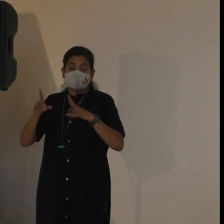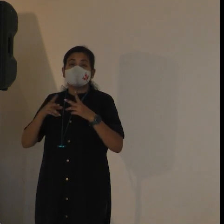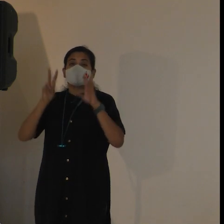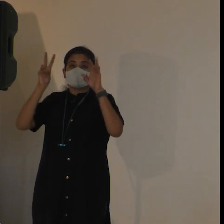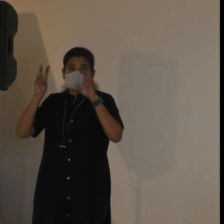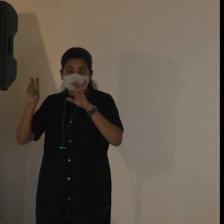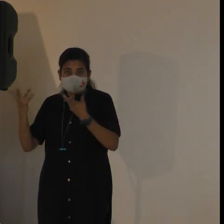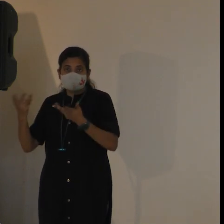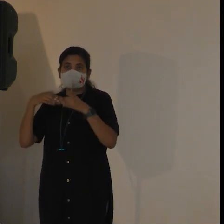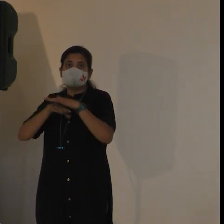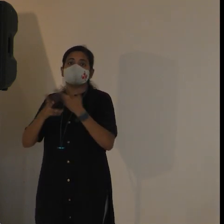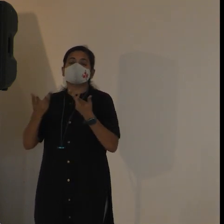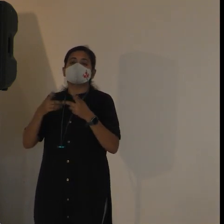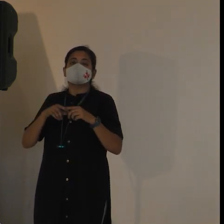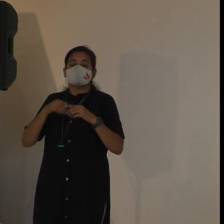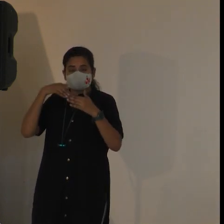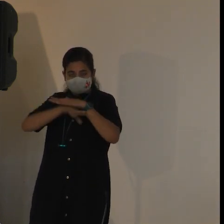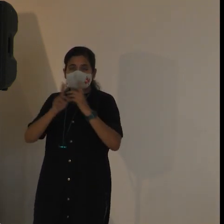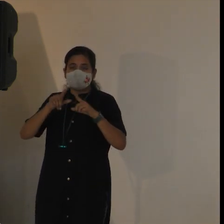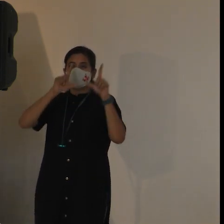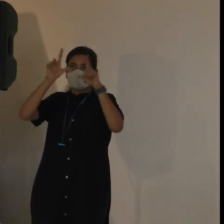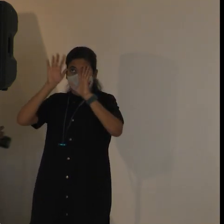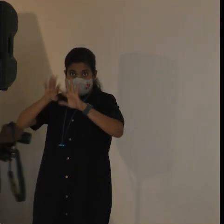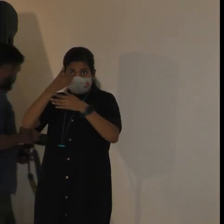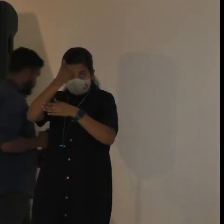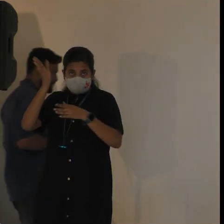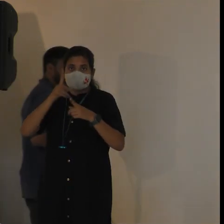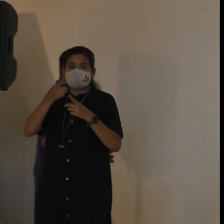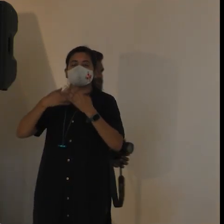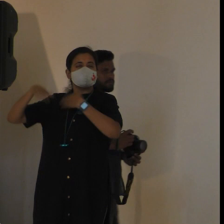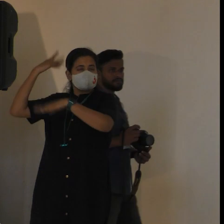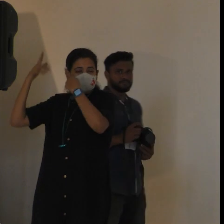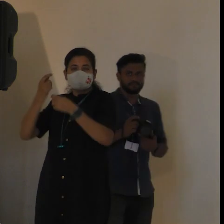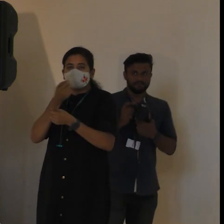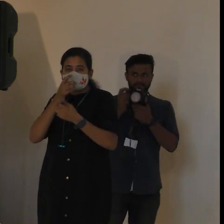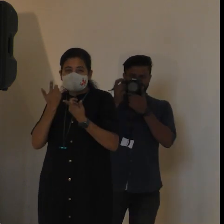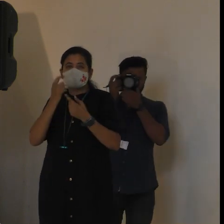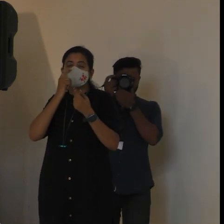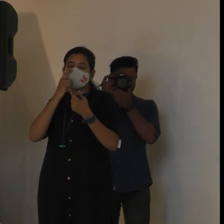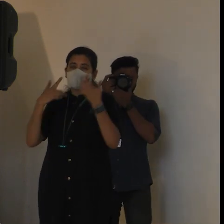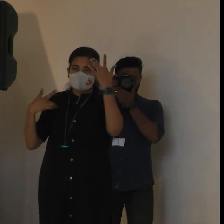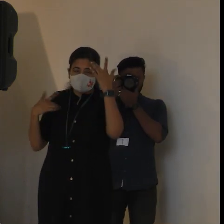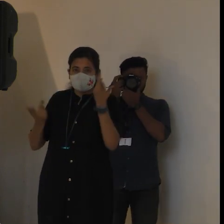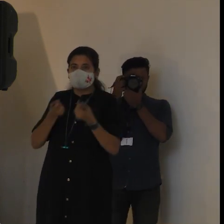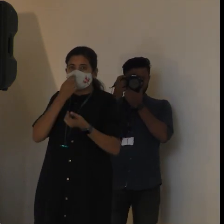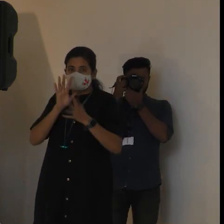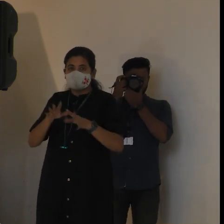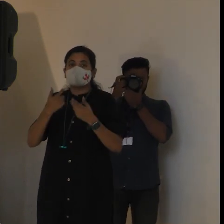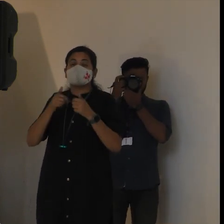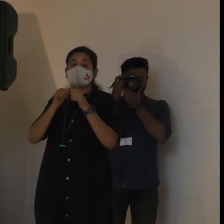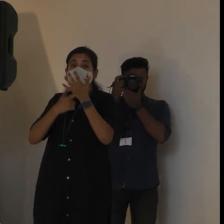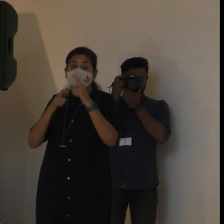themes that are covered in the podcast, sorry, in the museum, to look at, traditional medicine, women in early medicine, the art